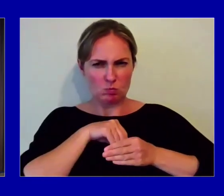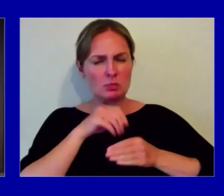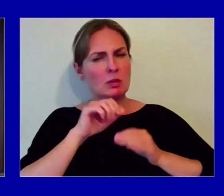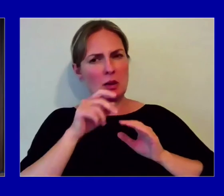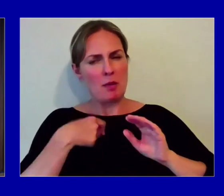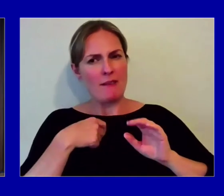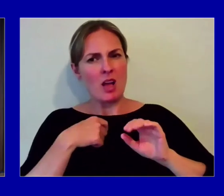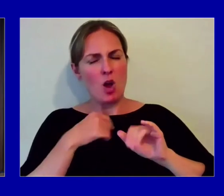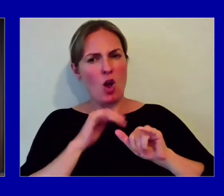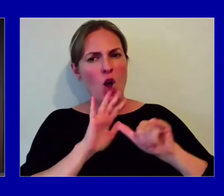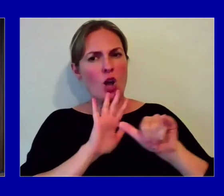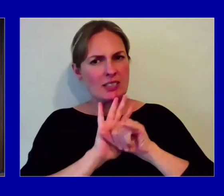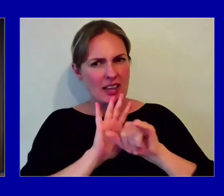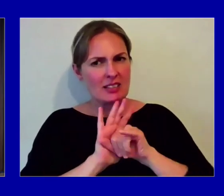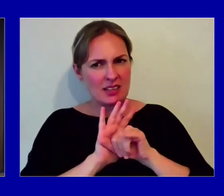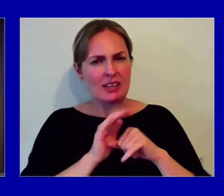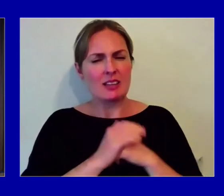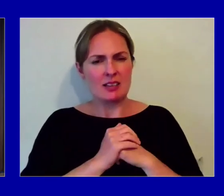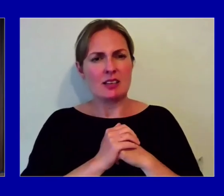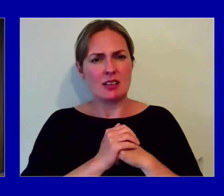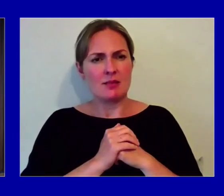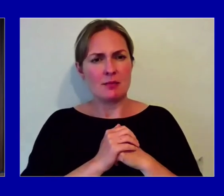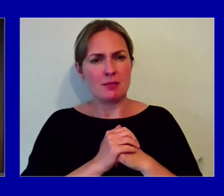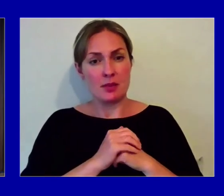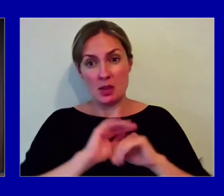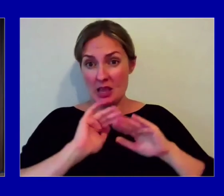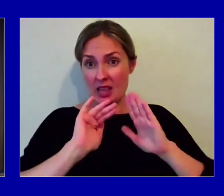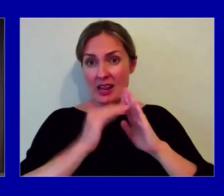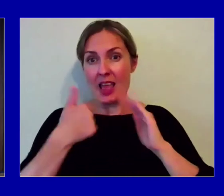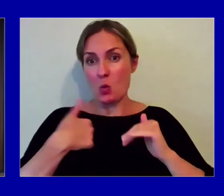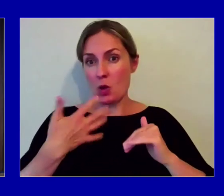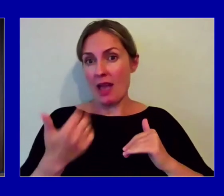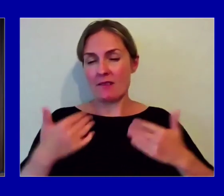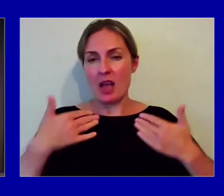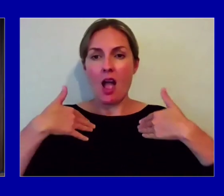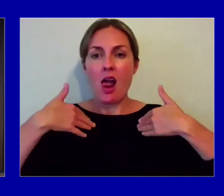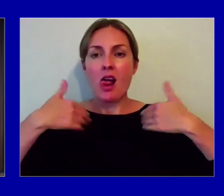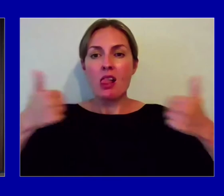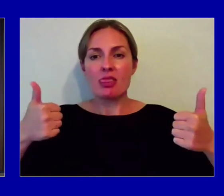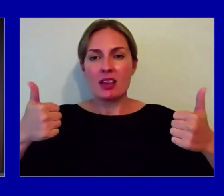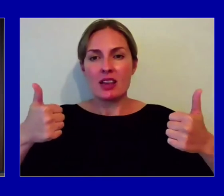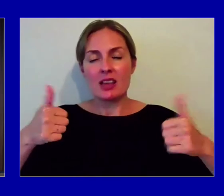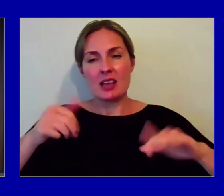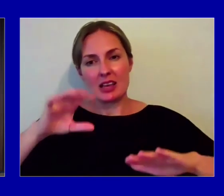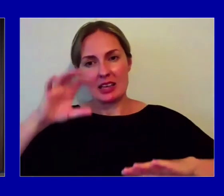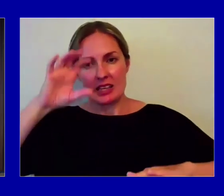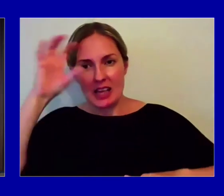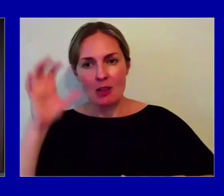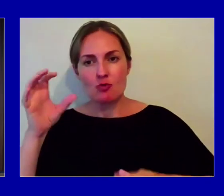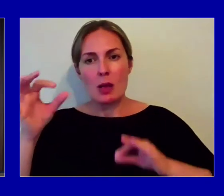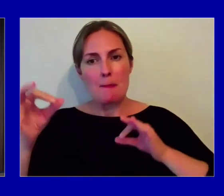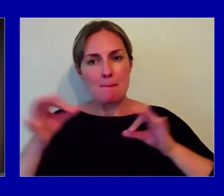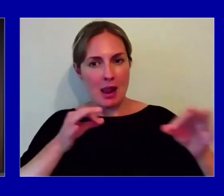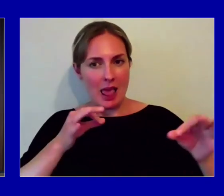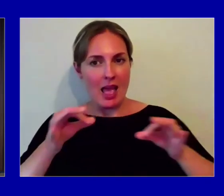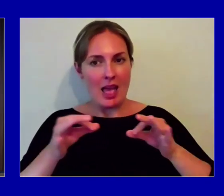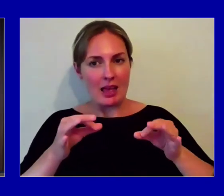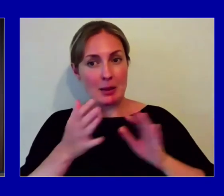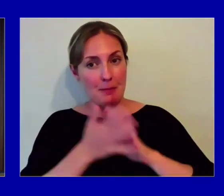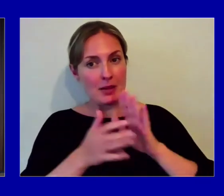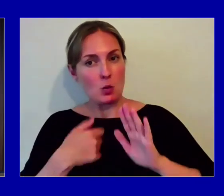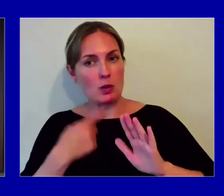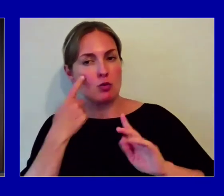now is we've got a healthy country plan that we're, um, now having opportunities to rename some of our places on country.